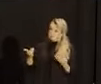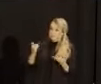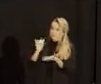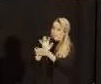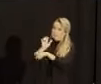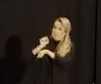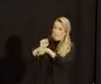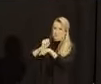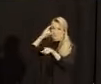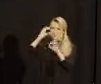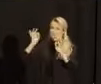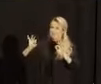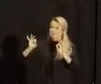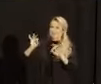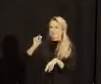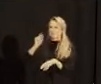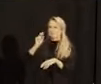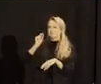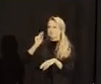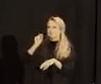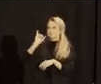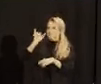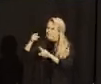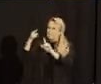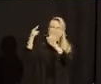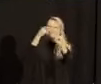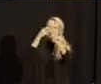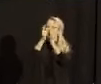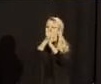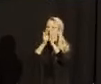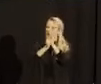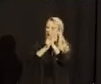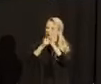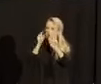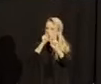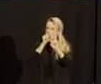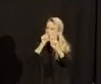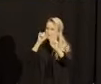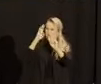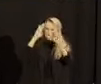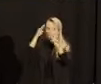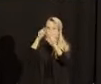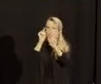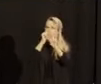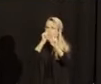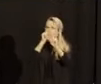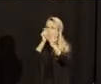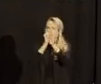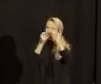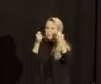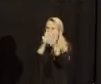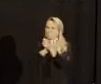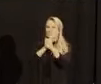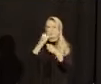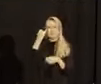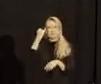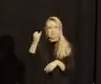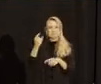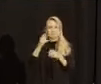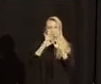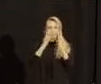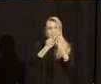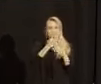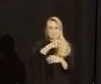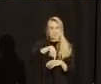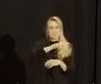cruelty is the point. Like, the fact that families of people with disabilities, you know, it costs us